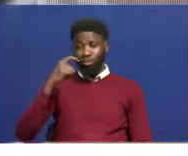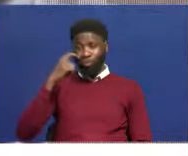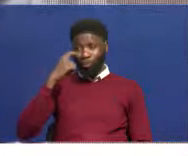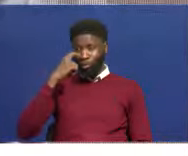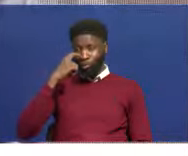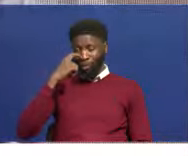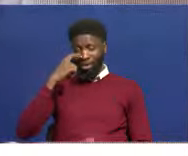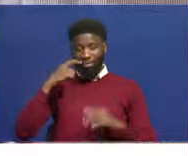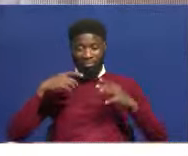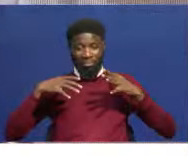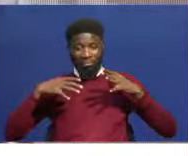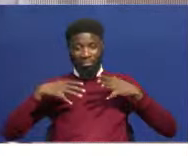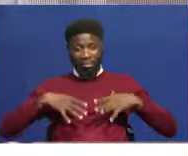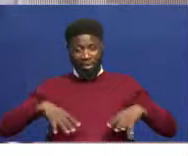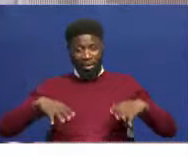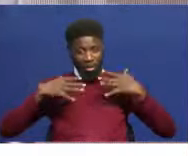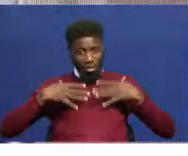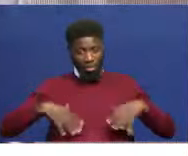South Sudanese have fought,